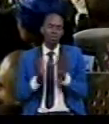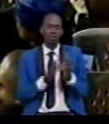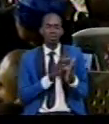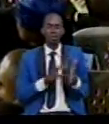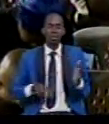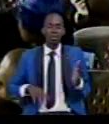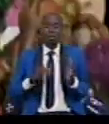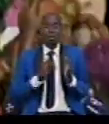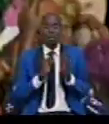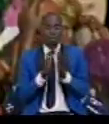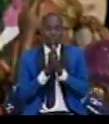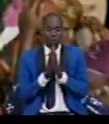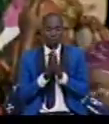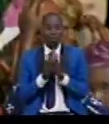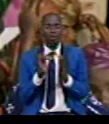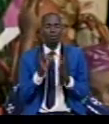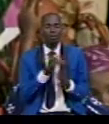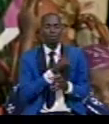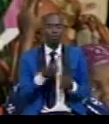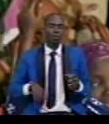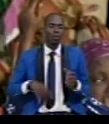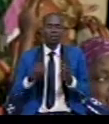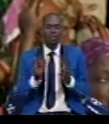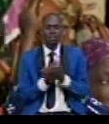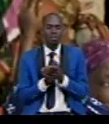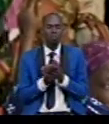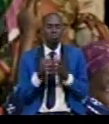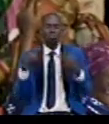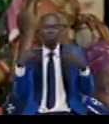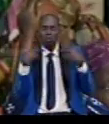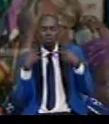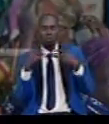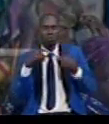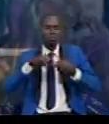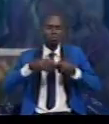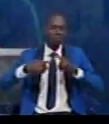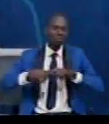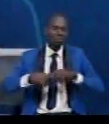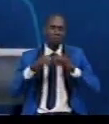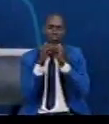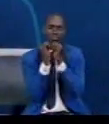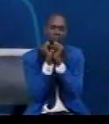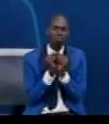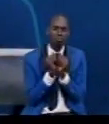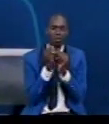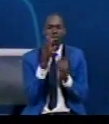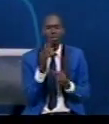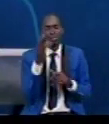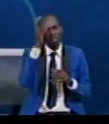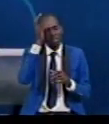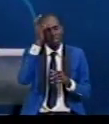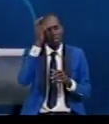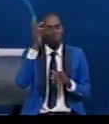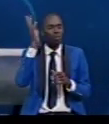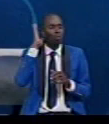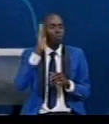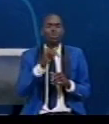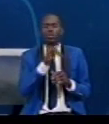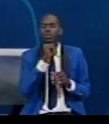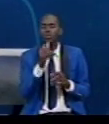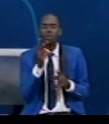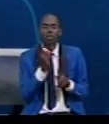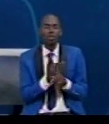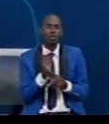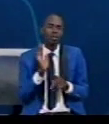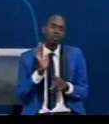Lord, that yoke, that chain, that those fetters and the shackles of sin will not pull them back